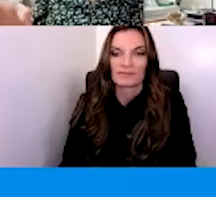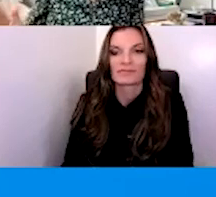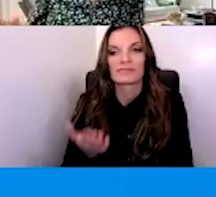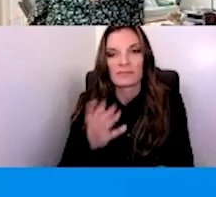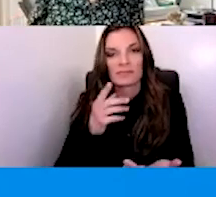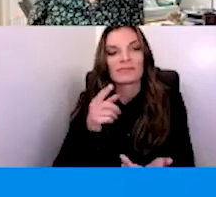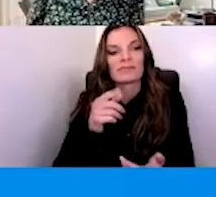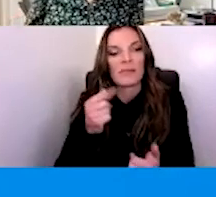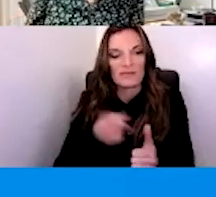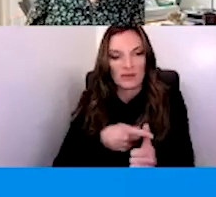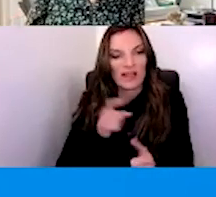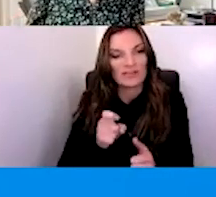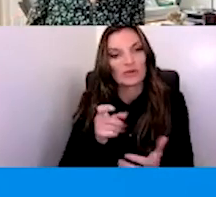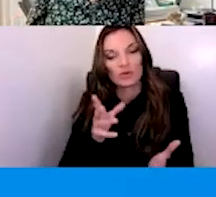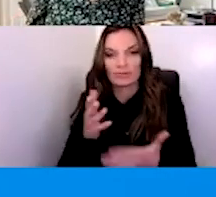people saying, yeah, that's me.